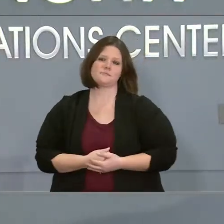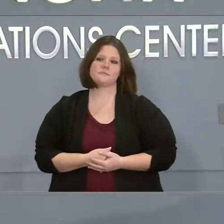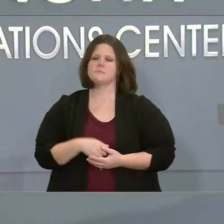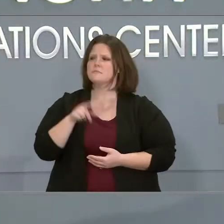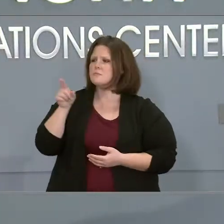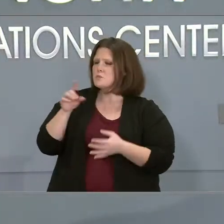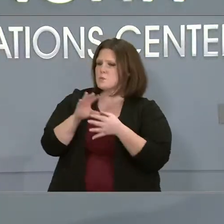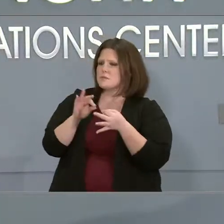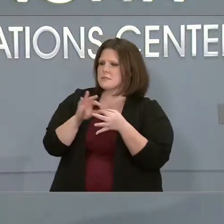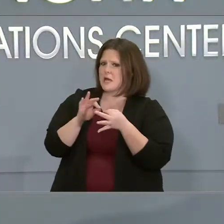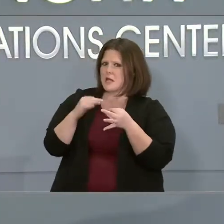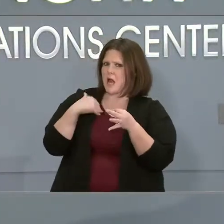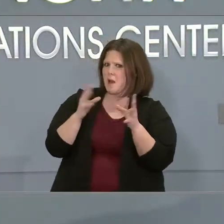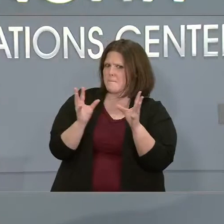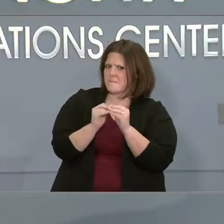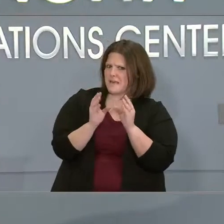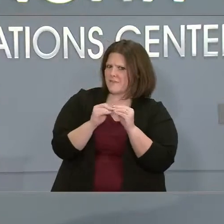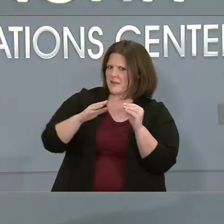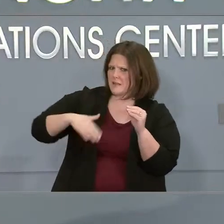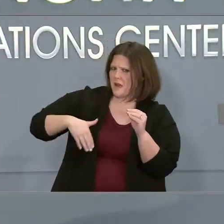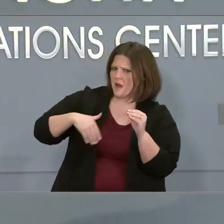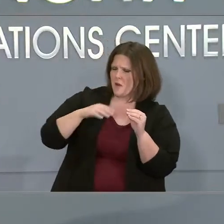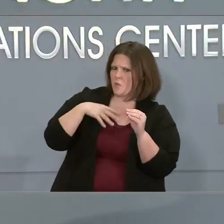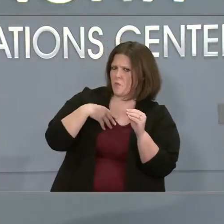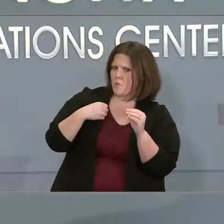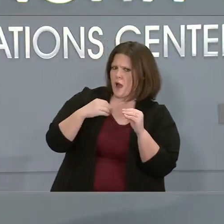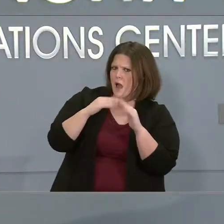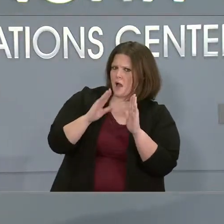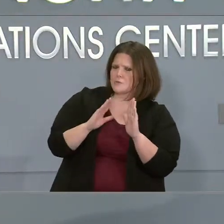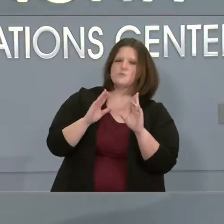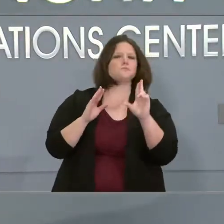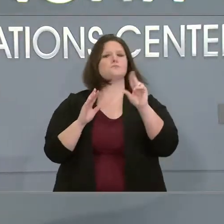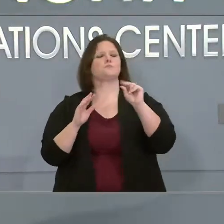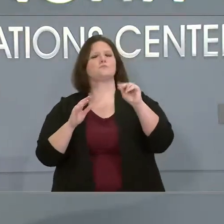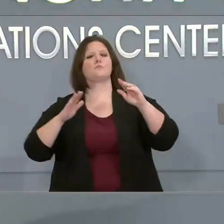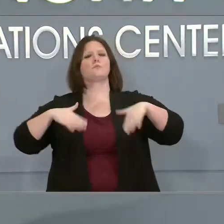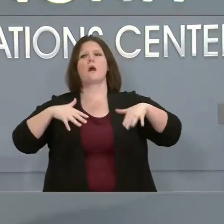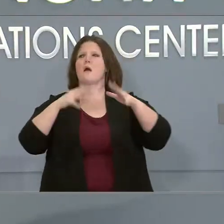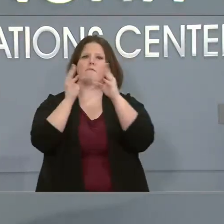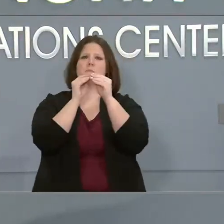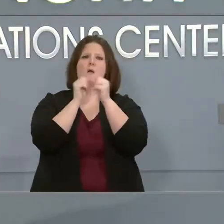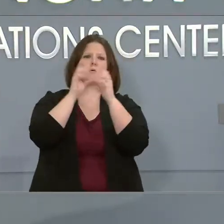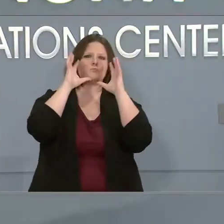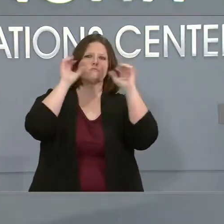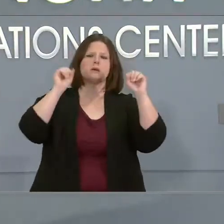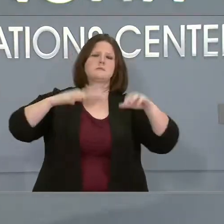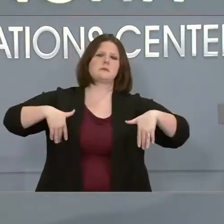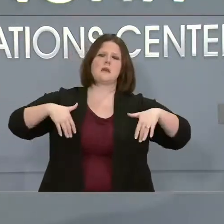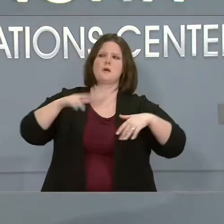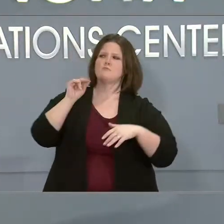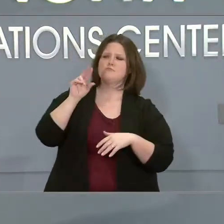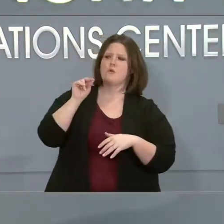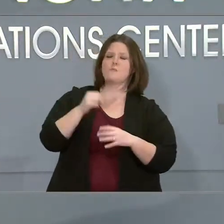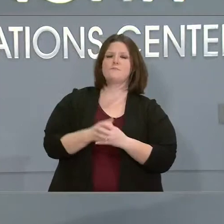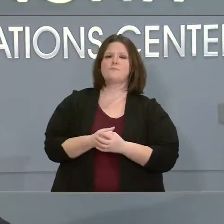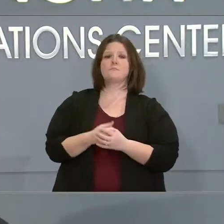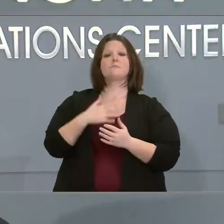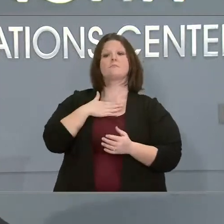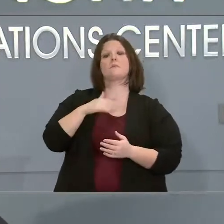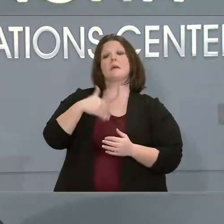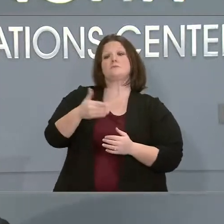with the White House this week yet, or is that still No, coming? I've not this week, no, not at this point yet. And I have questions for Dr.